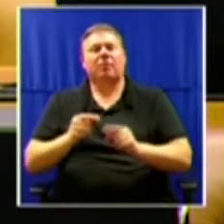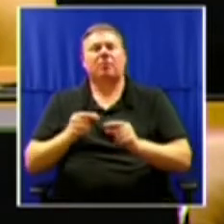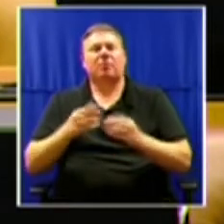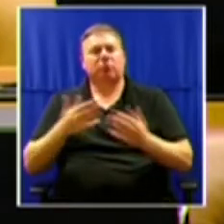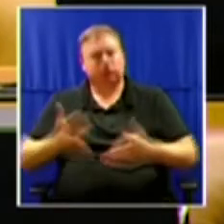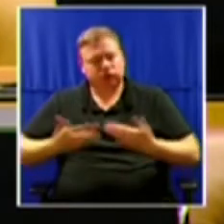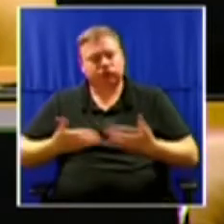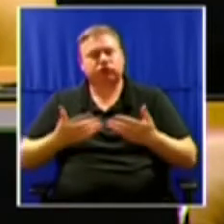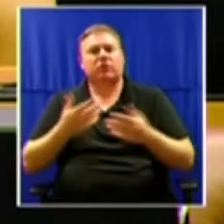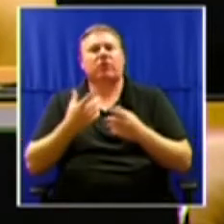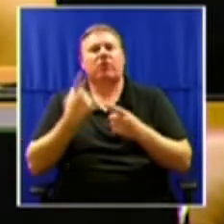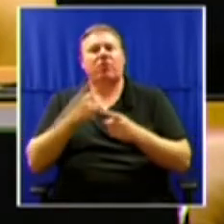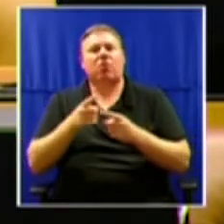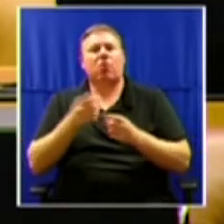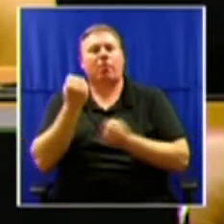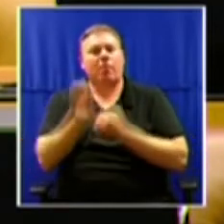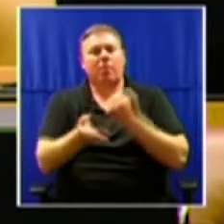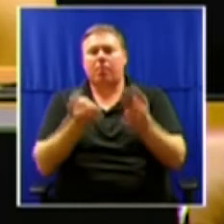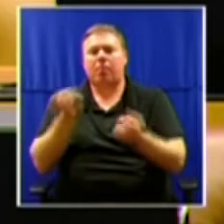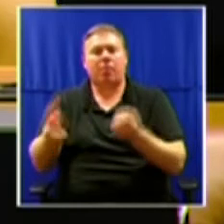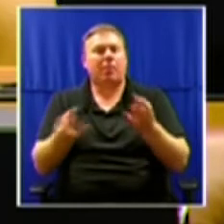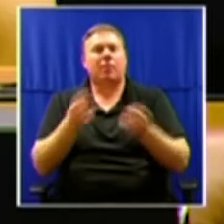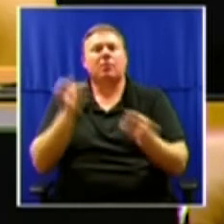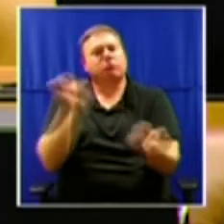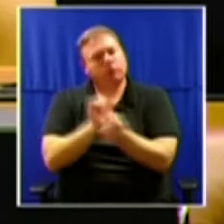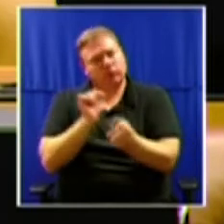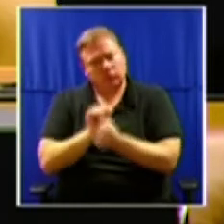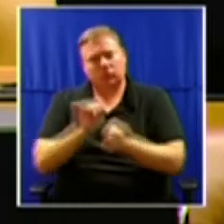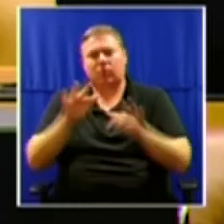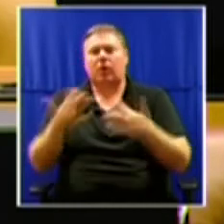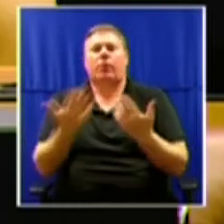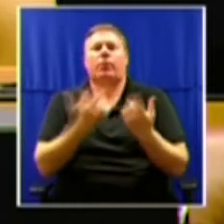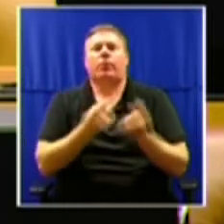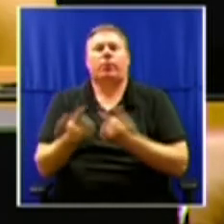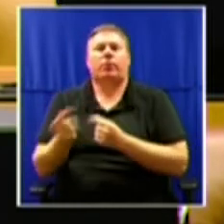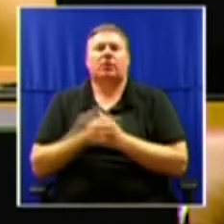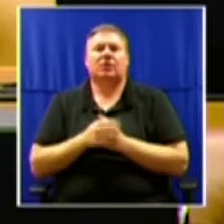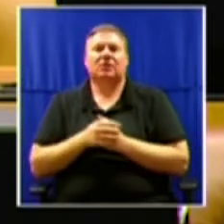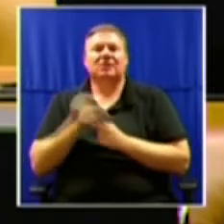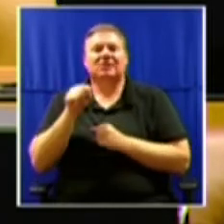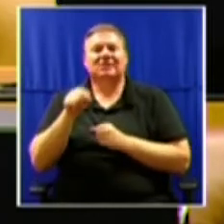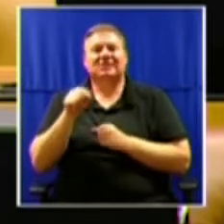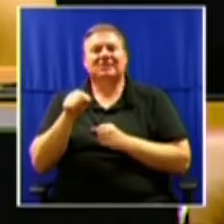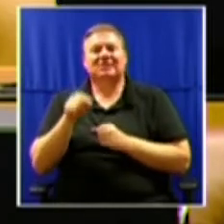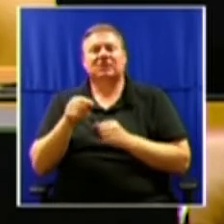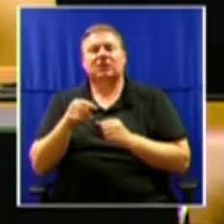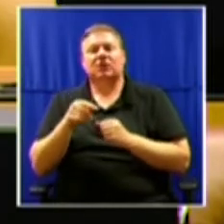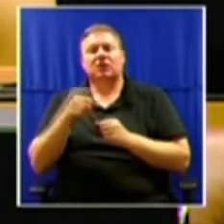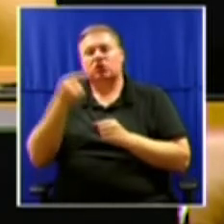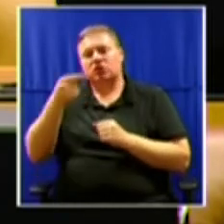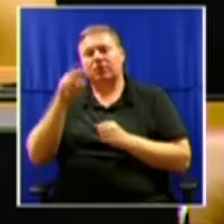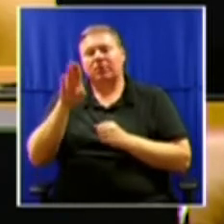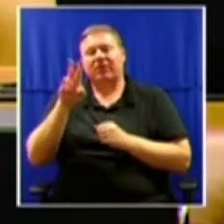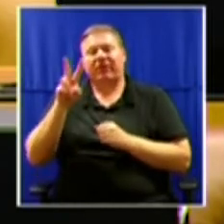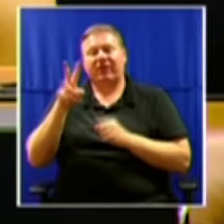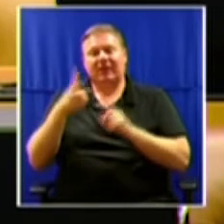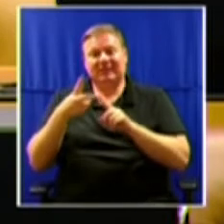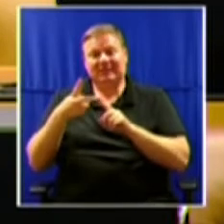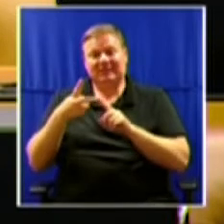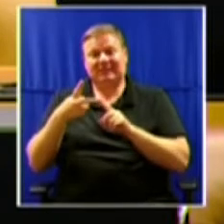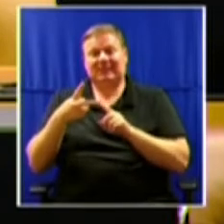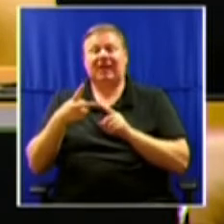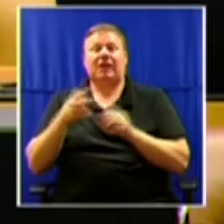we have said, this has been declared as a second pandemic, so